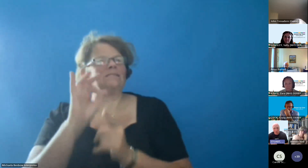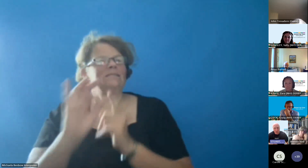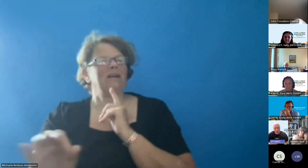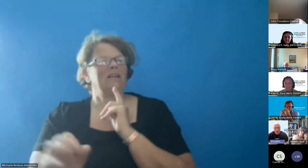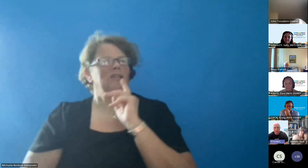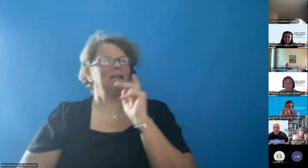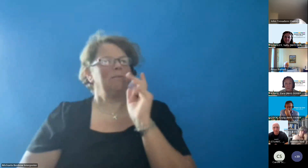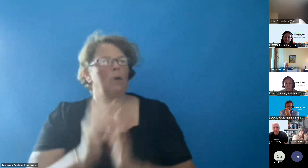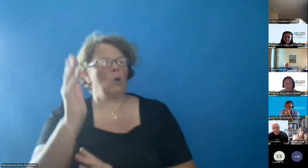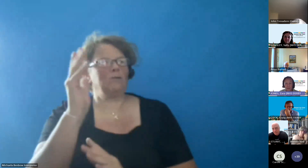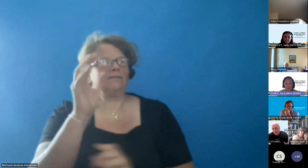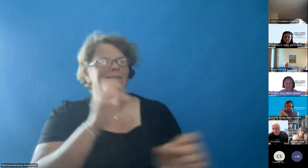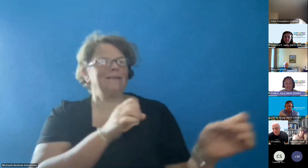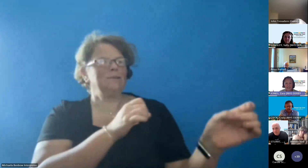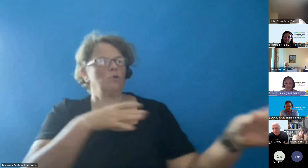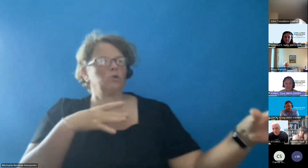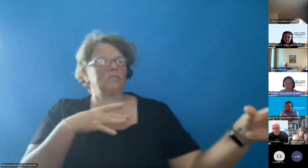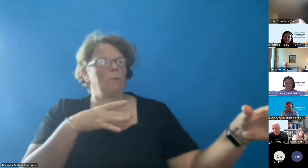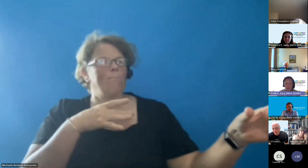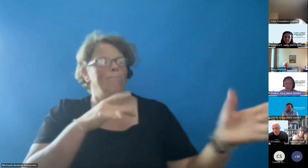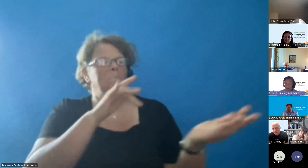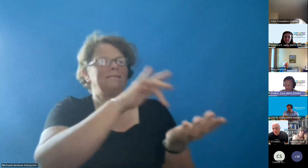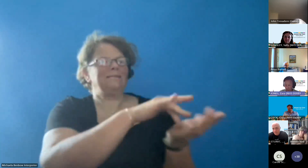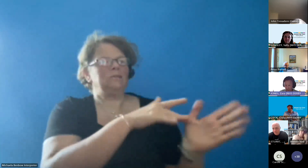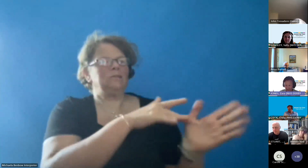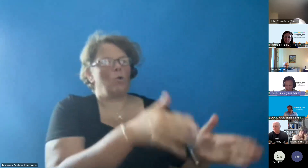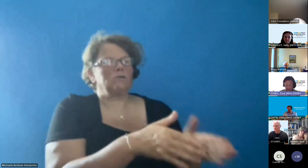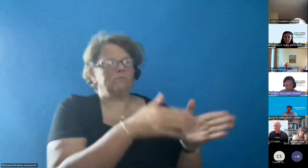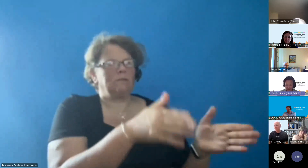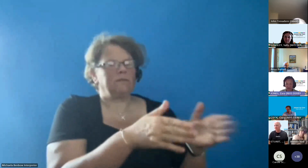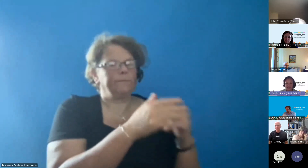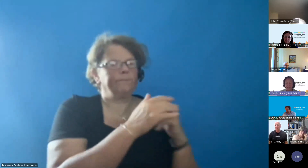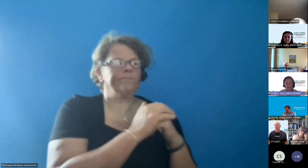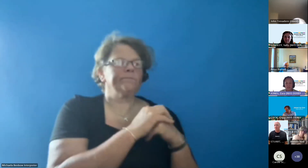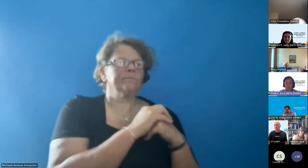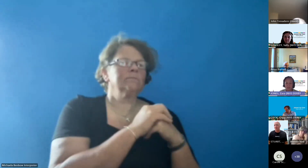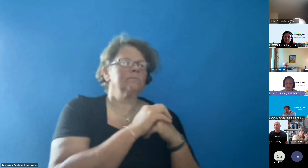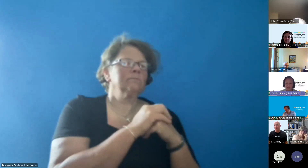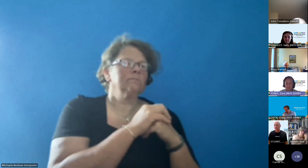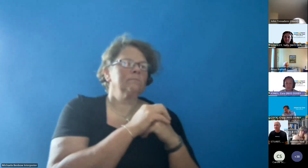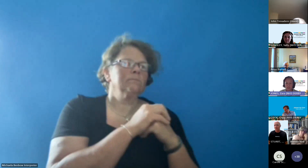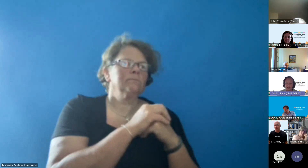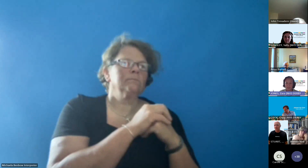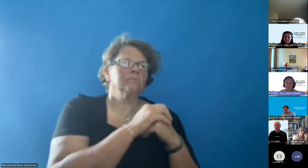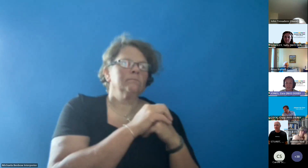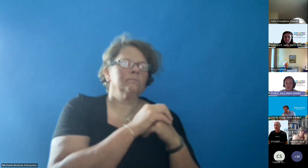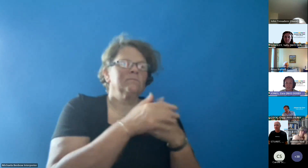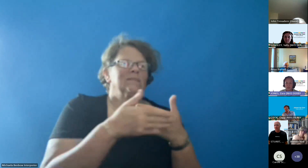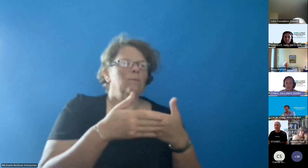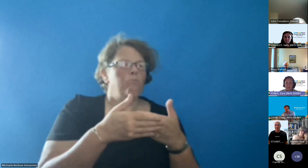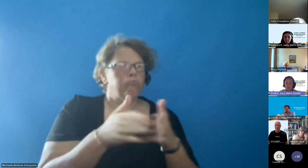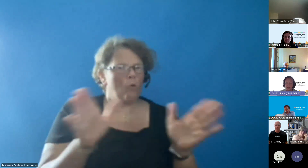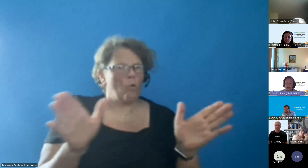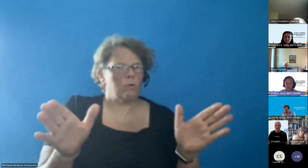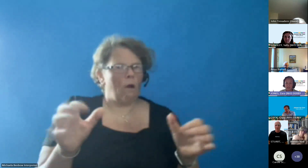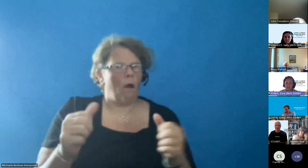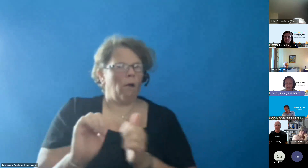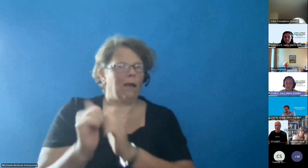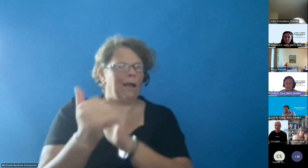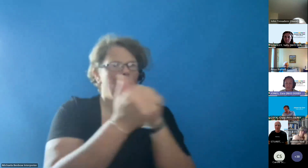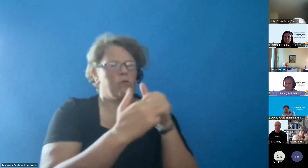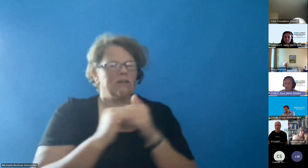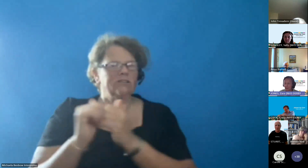City Hospital. Yeah, I mean, that links to point made earlier, Andy, about some of the broader collaboration we're doing with some of our